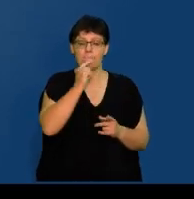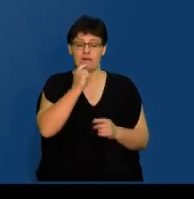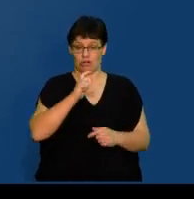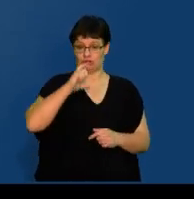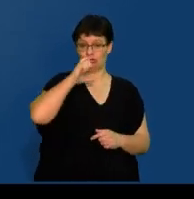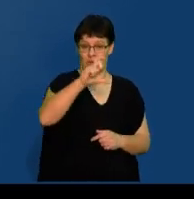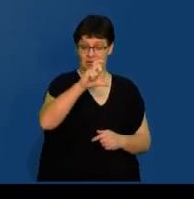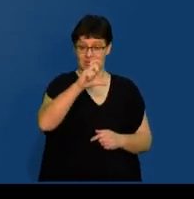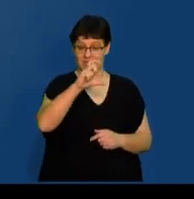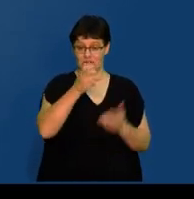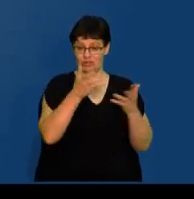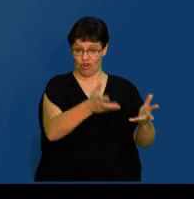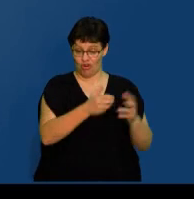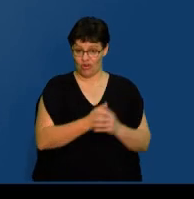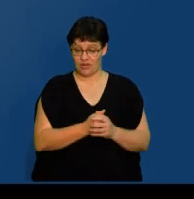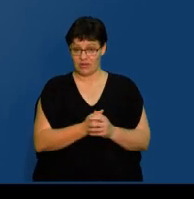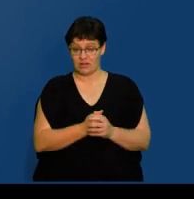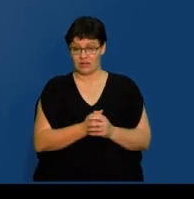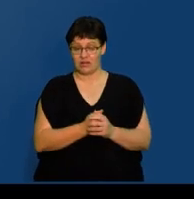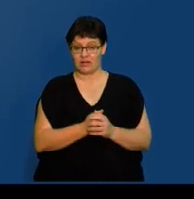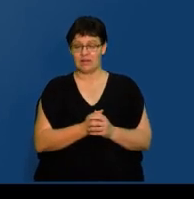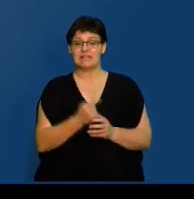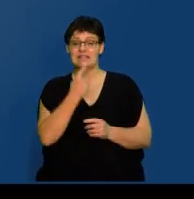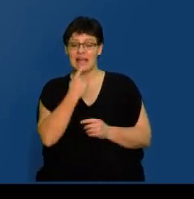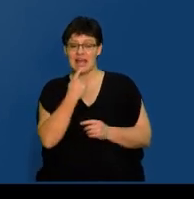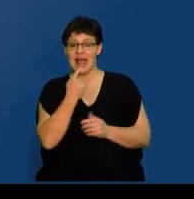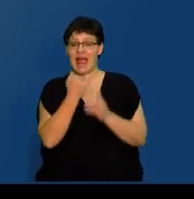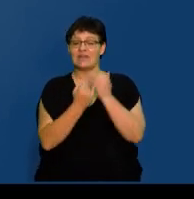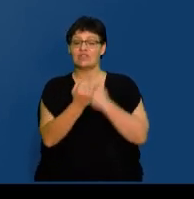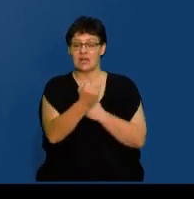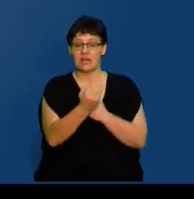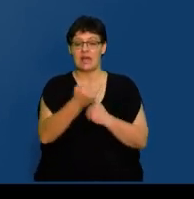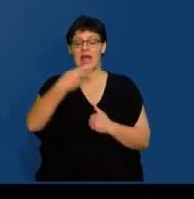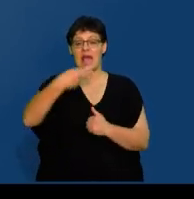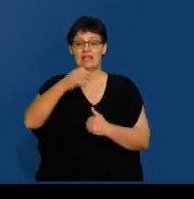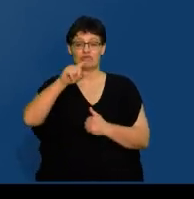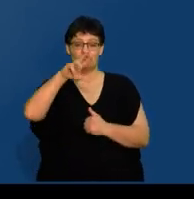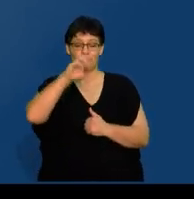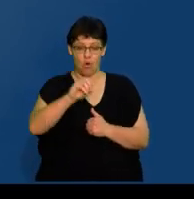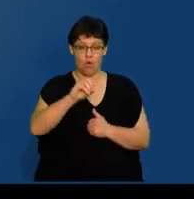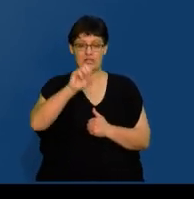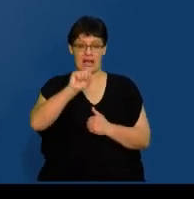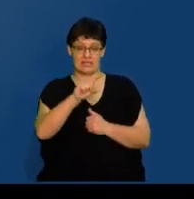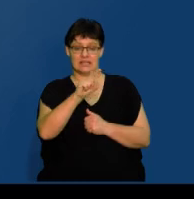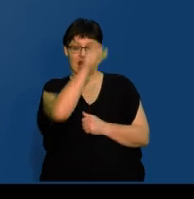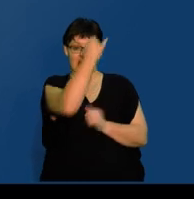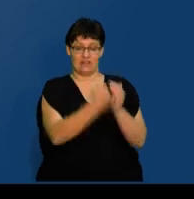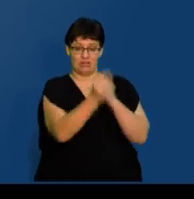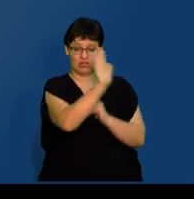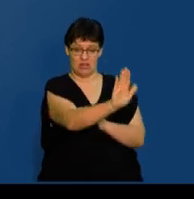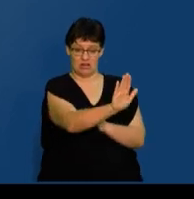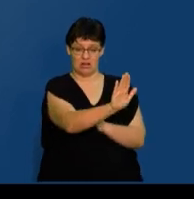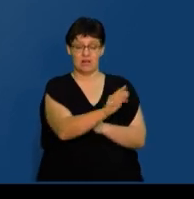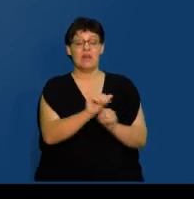condition, we know that it mentioned that the individual was a heterozygous individual. So the next part of